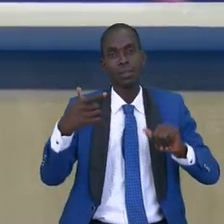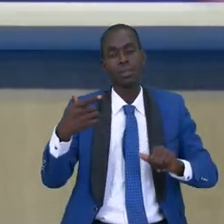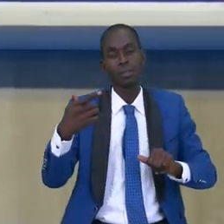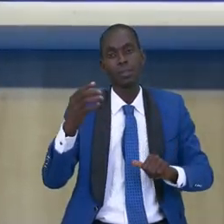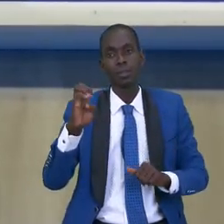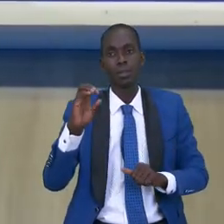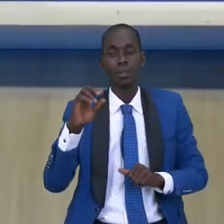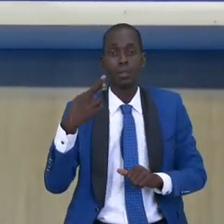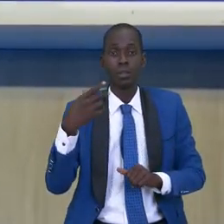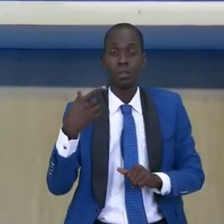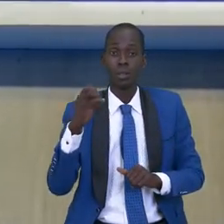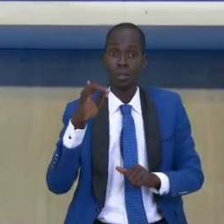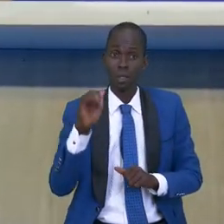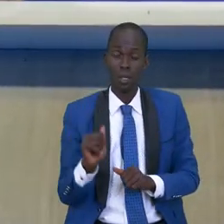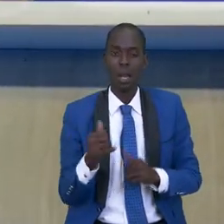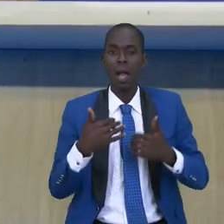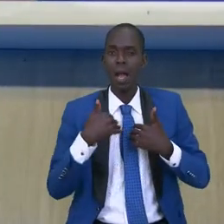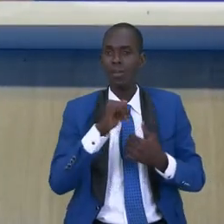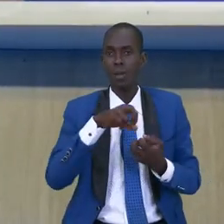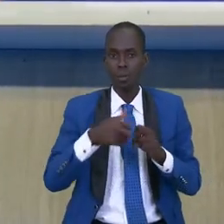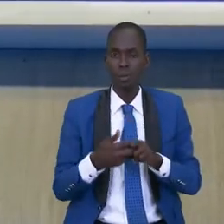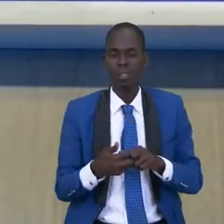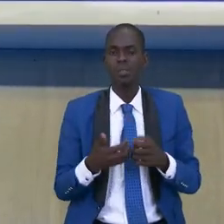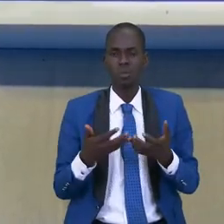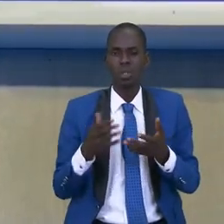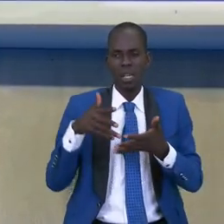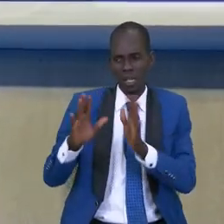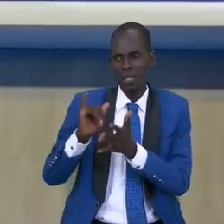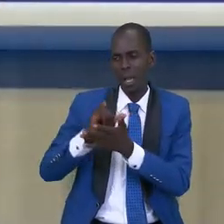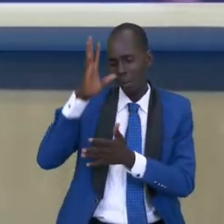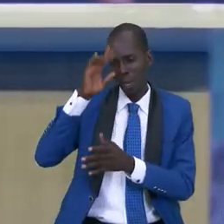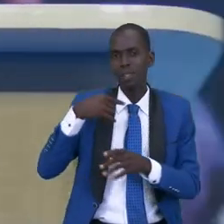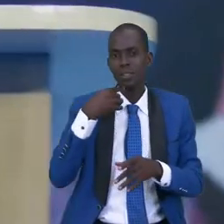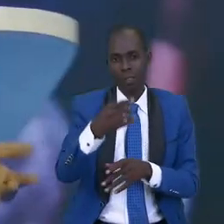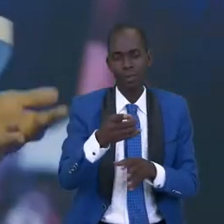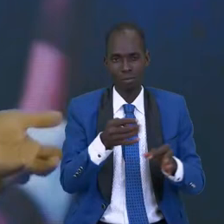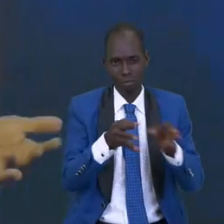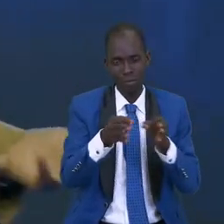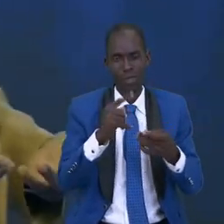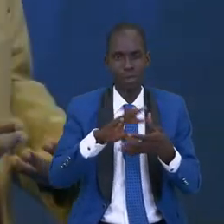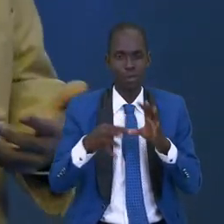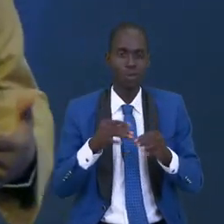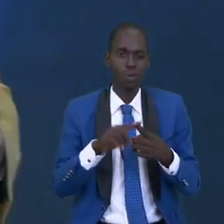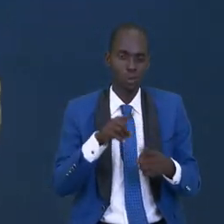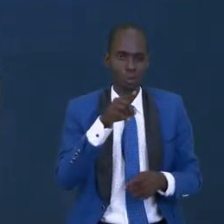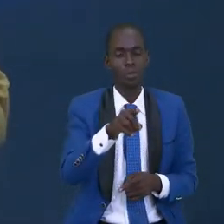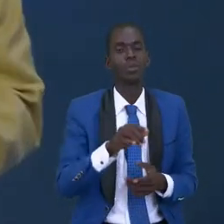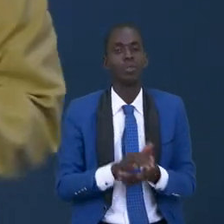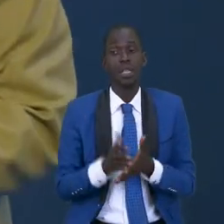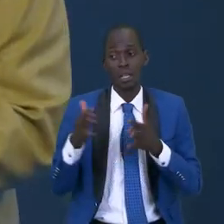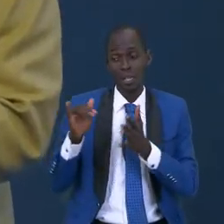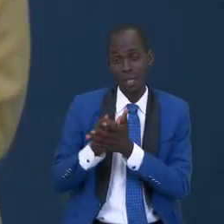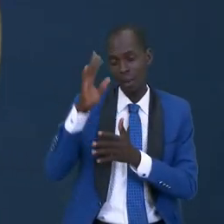he had a problem. I'll allow him to tell the story. I don't want to tell the story before he comes. Let him